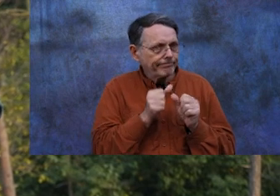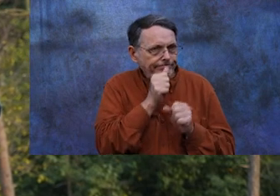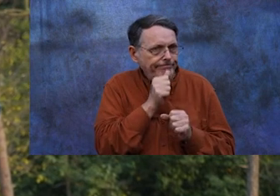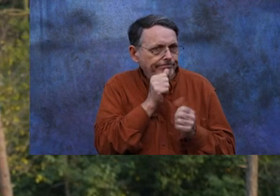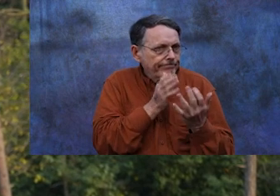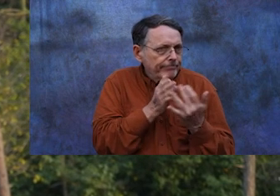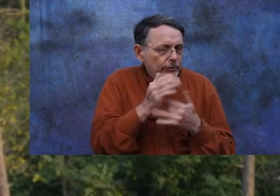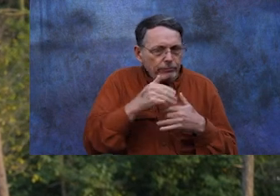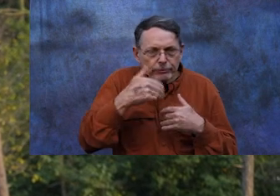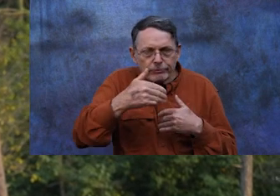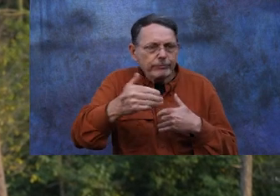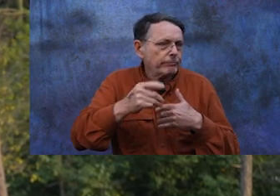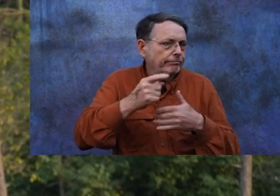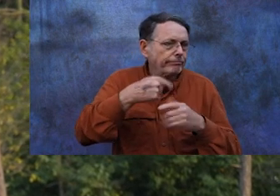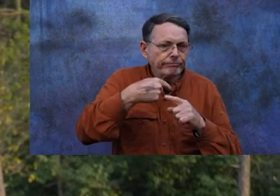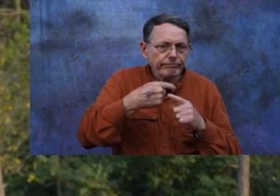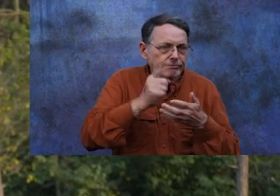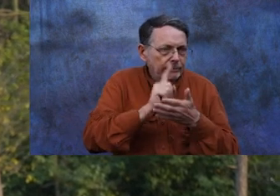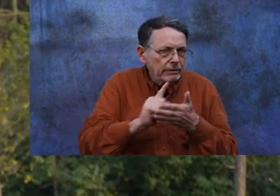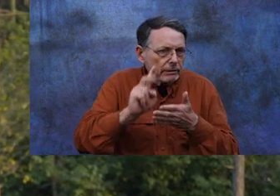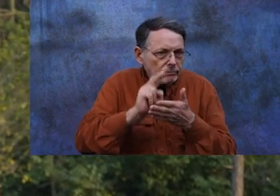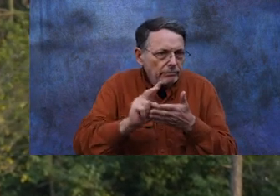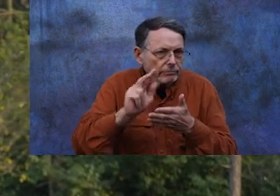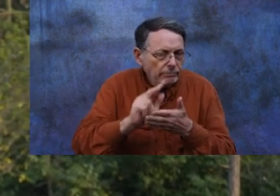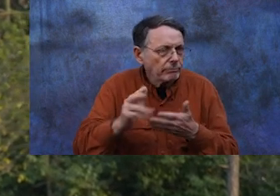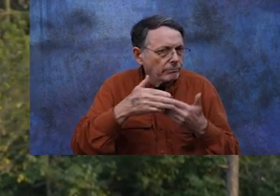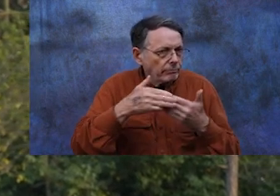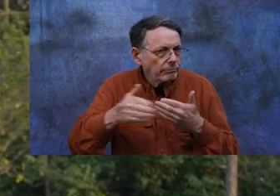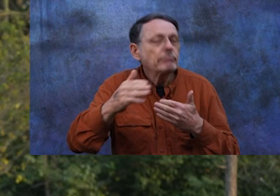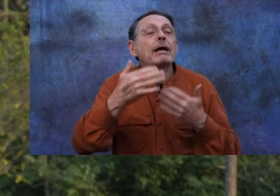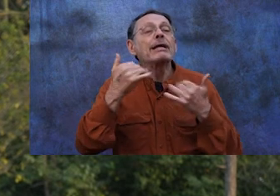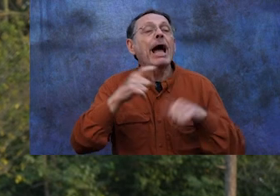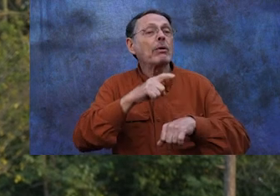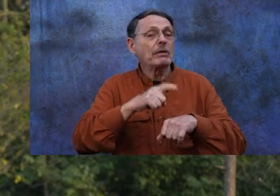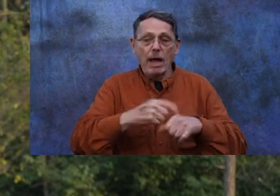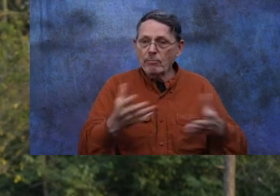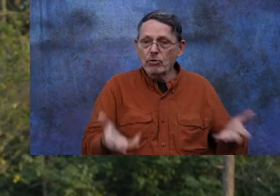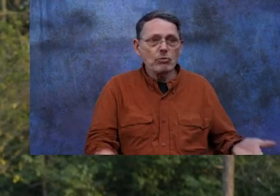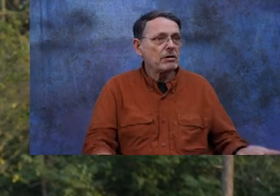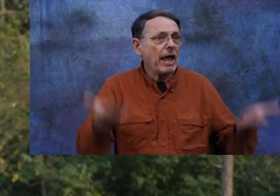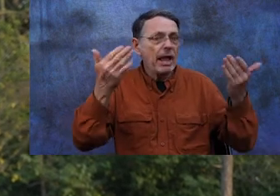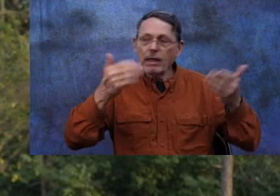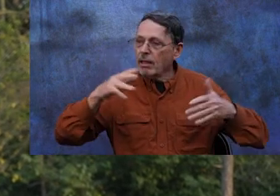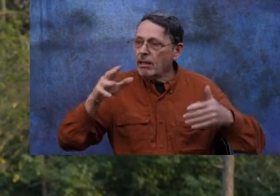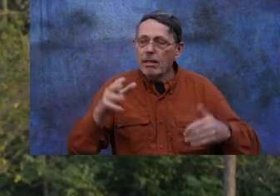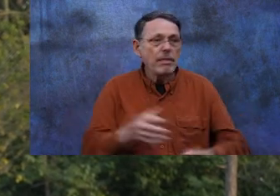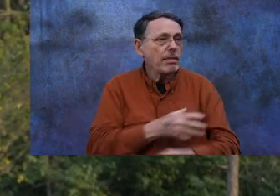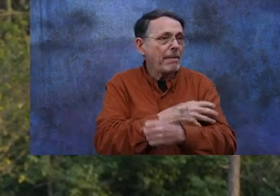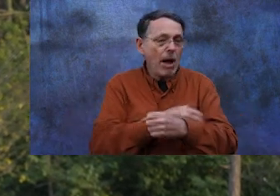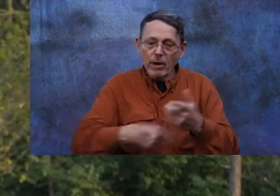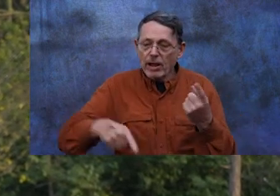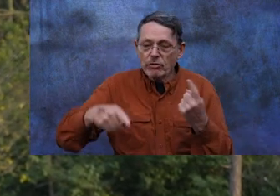coming weeks and this coming time. And now it is time to take this power and dance our spiral